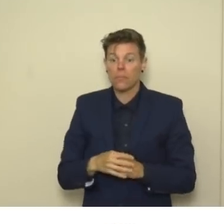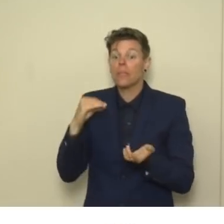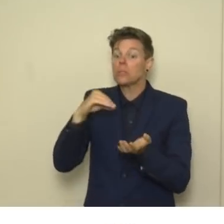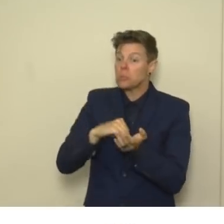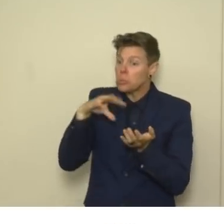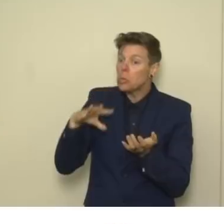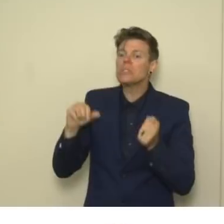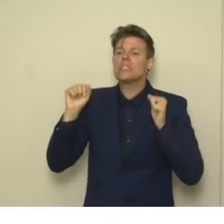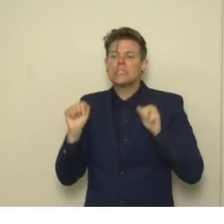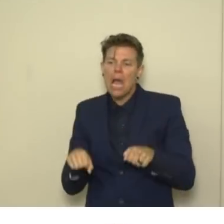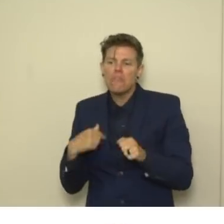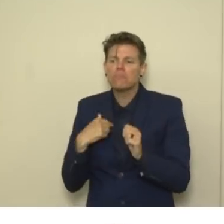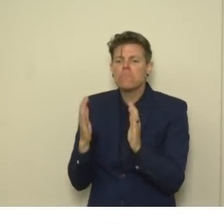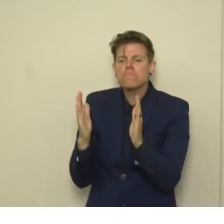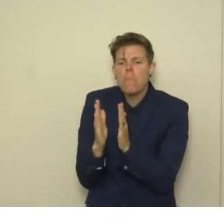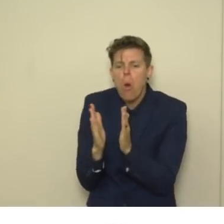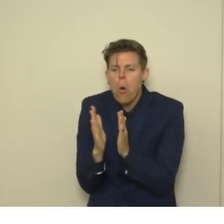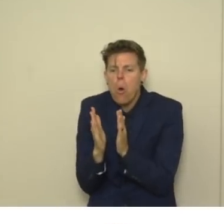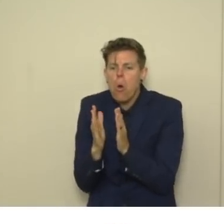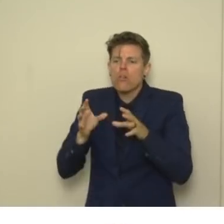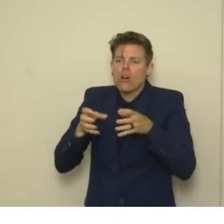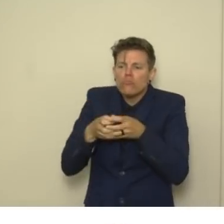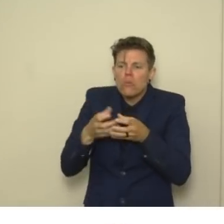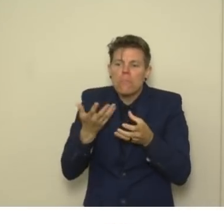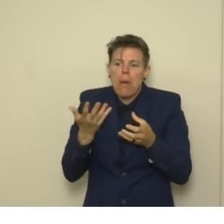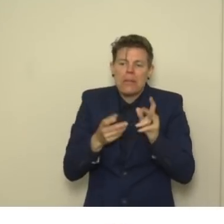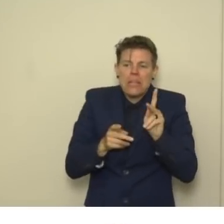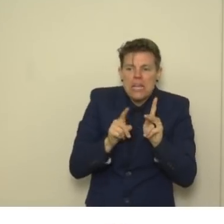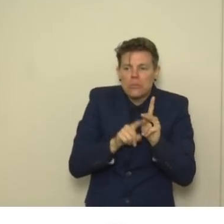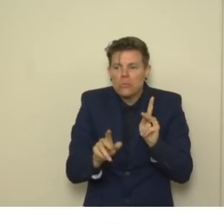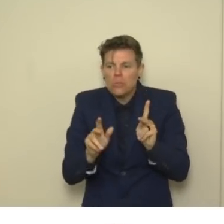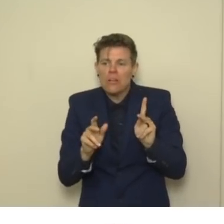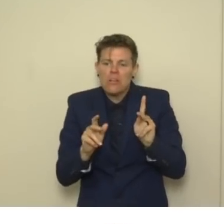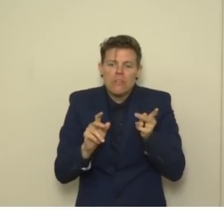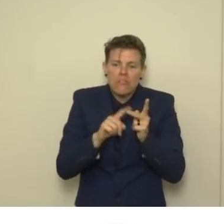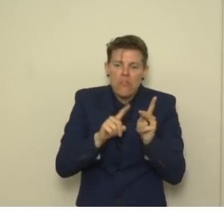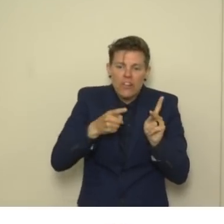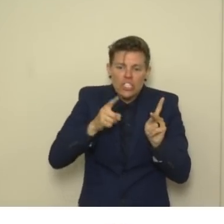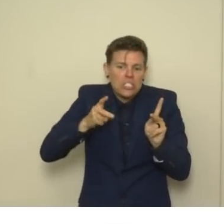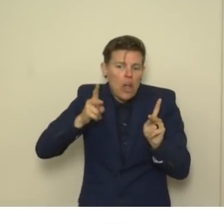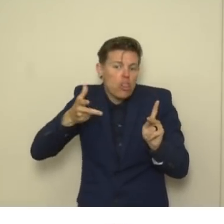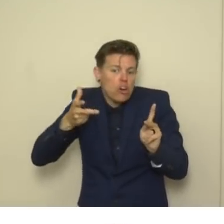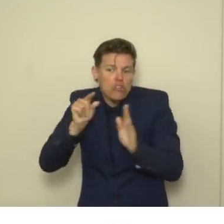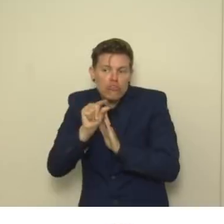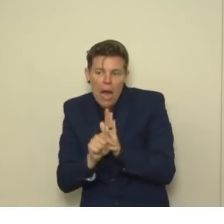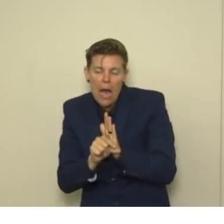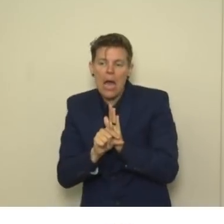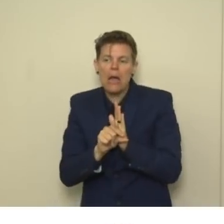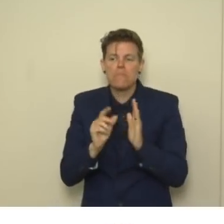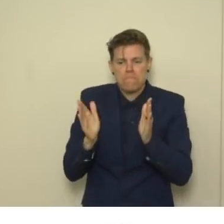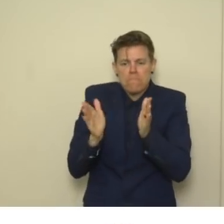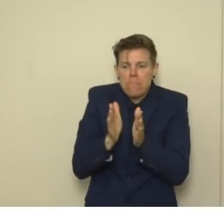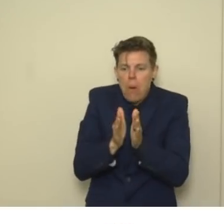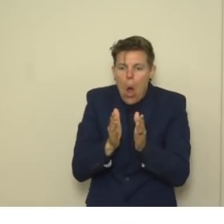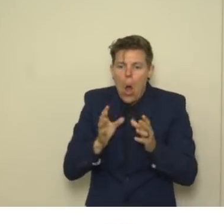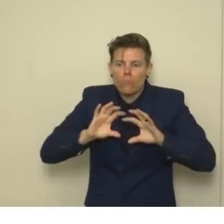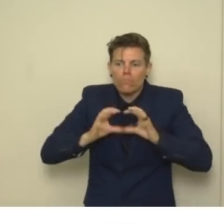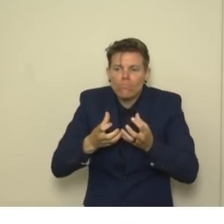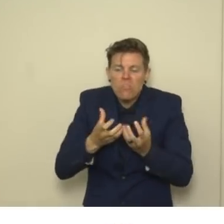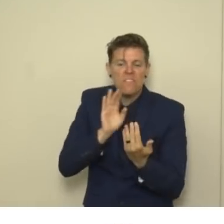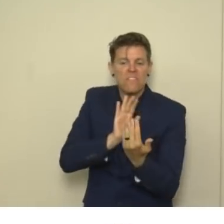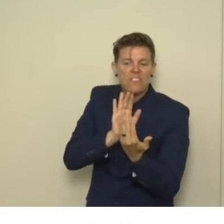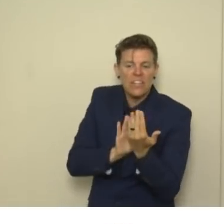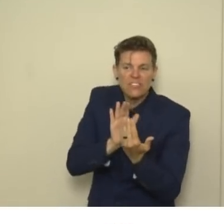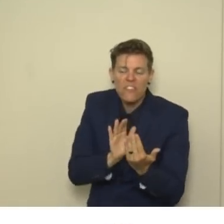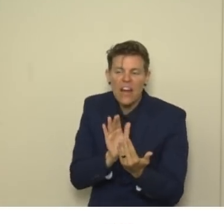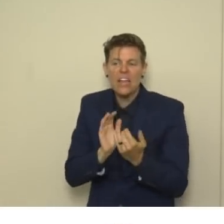K through 3 students, so kindergarten to 3rd grade, in person. If we can figure that out, and schools are going to work